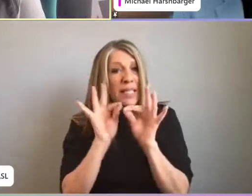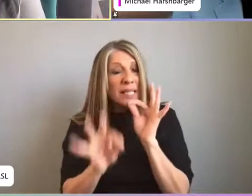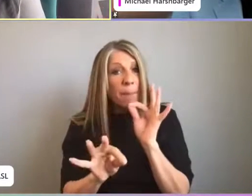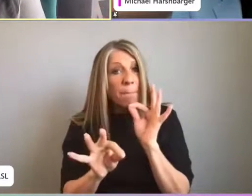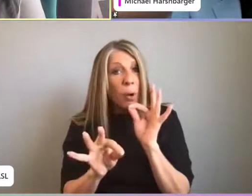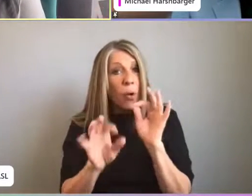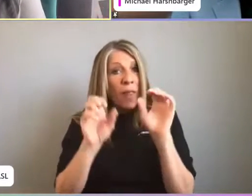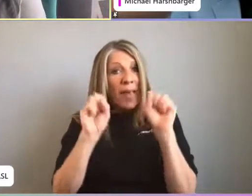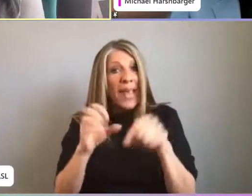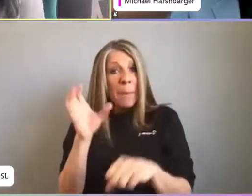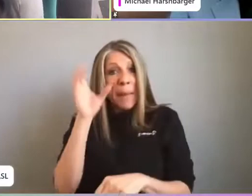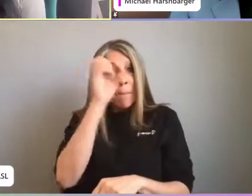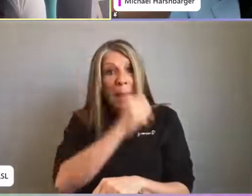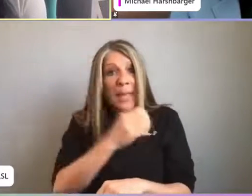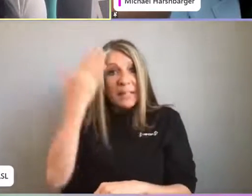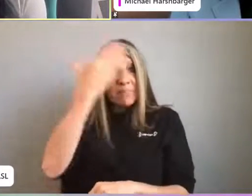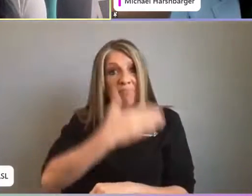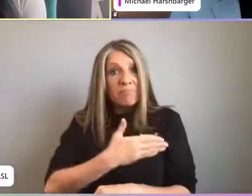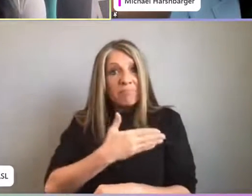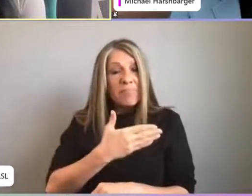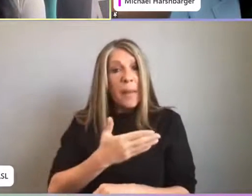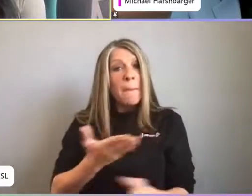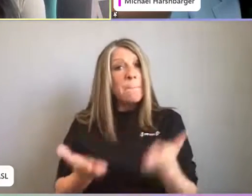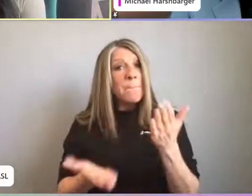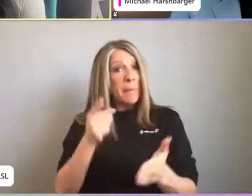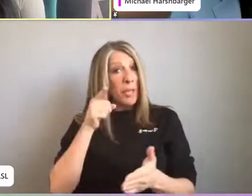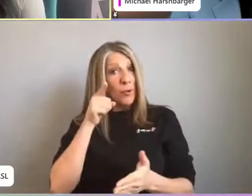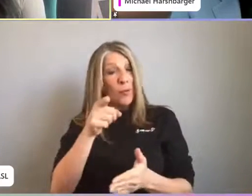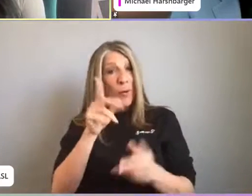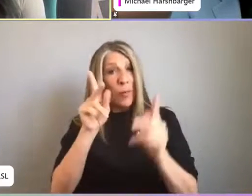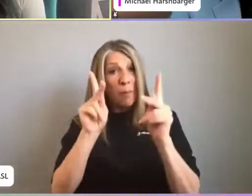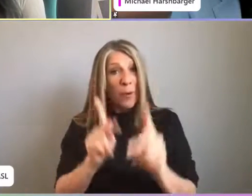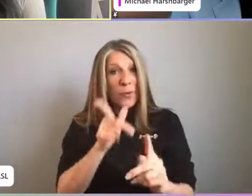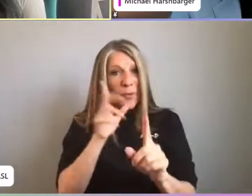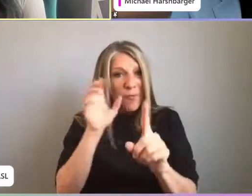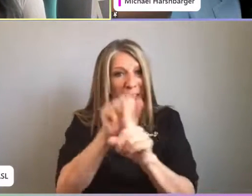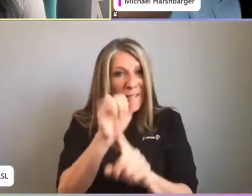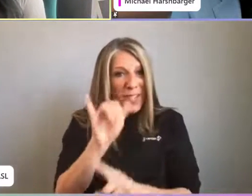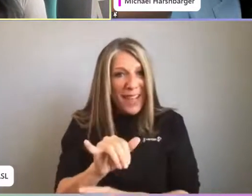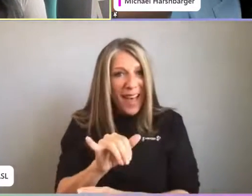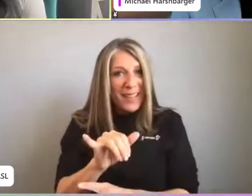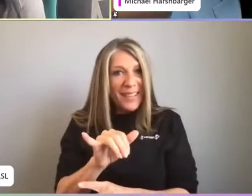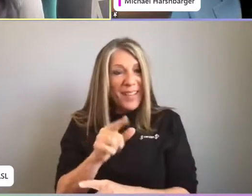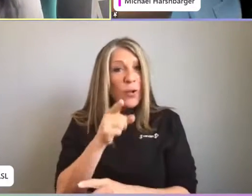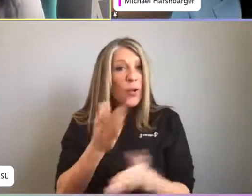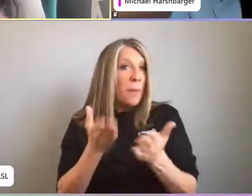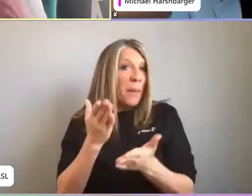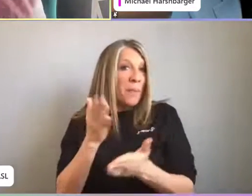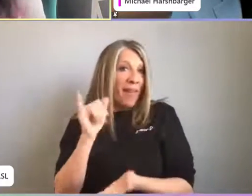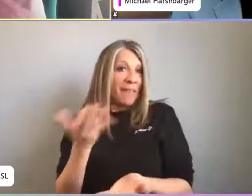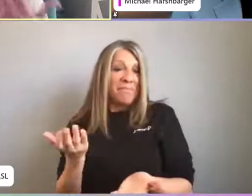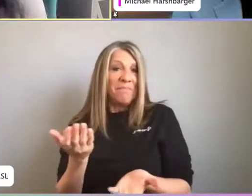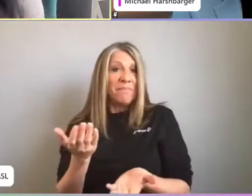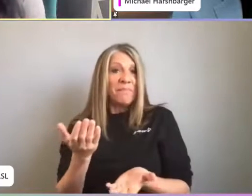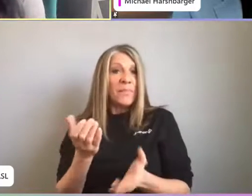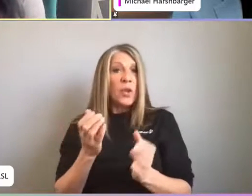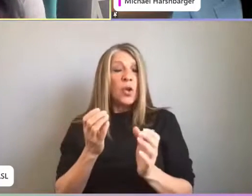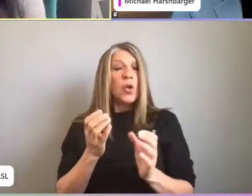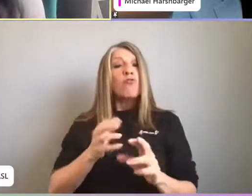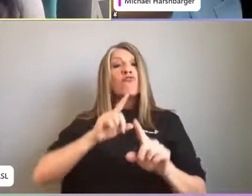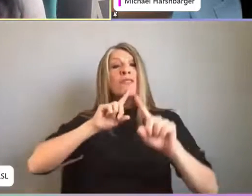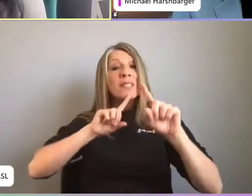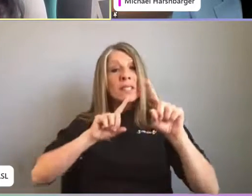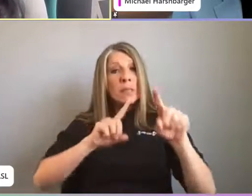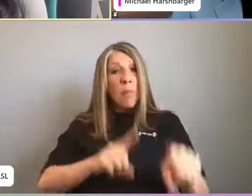can be missed. Maybe you'll be the person who catches it. Maybe you'll be that. So do that.